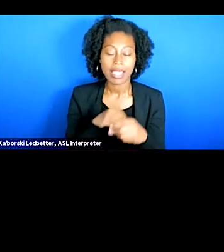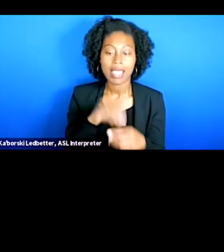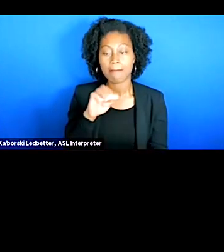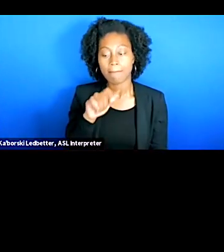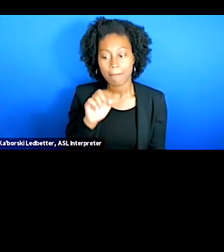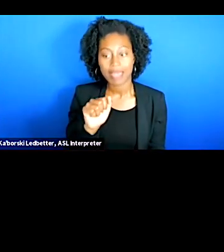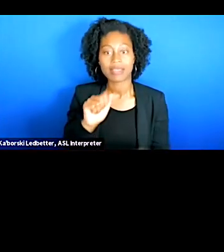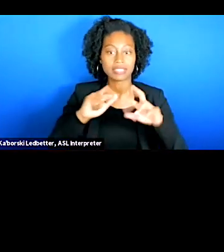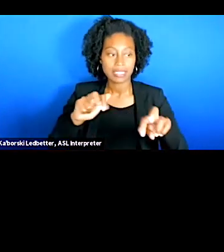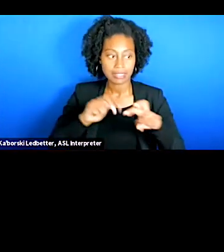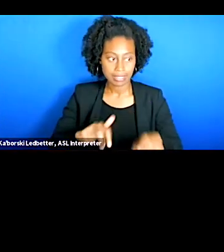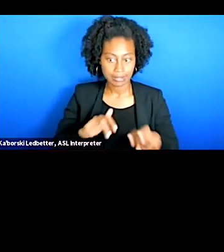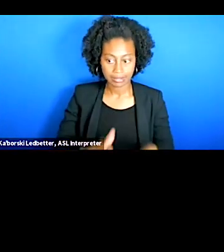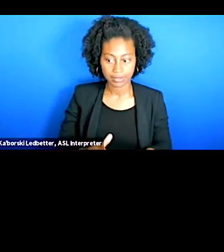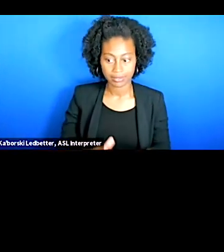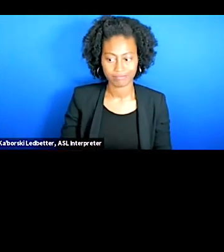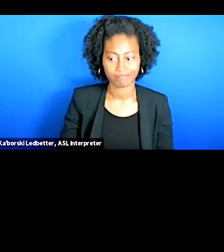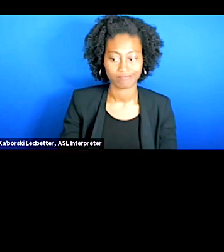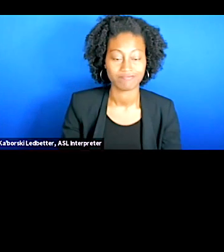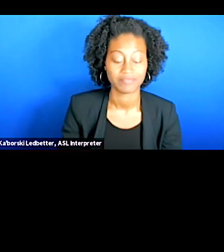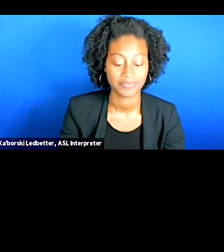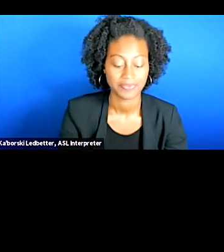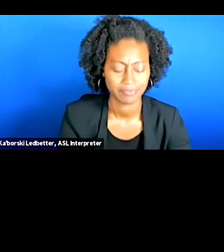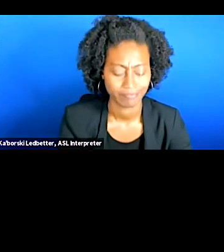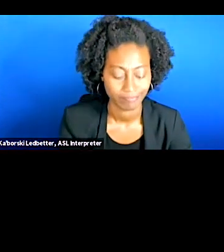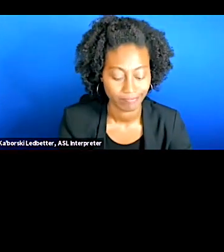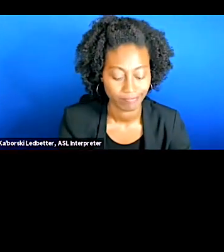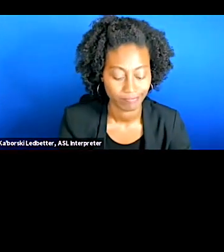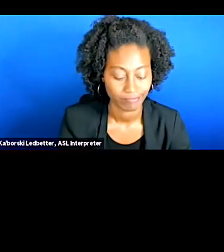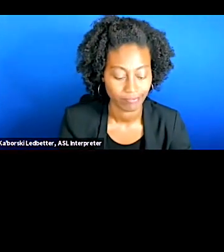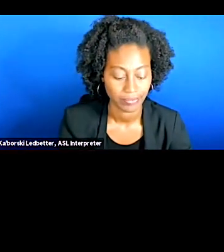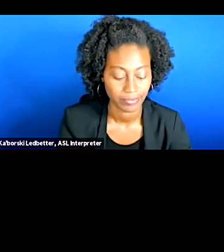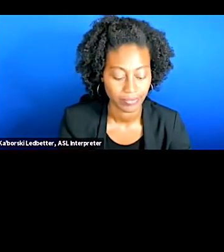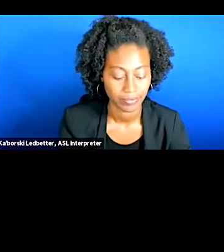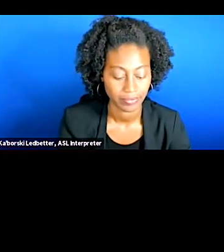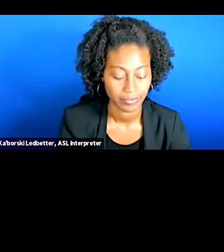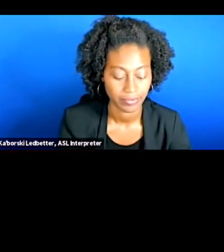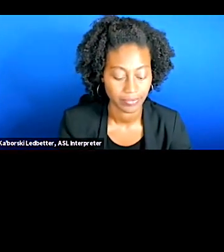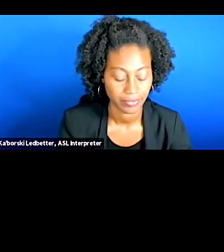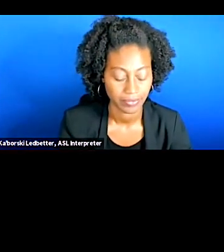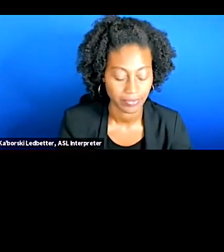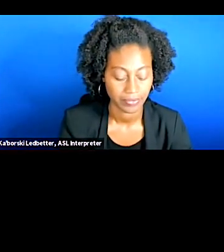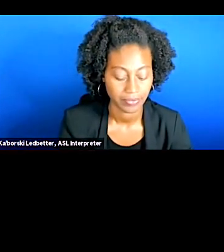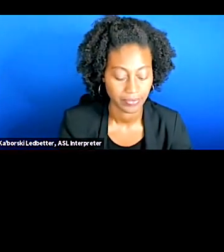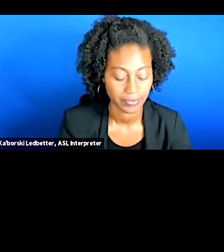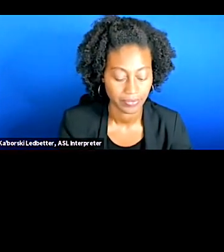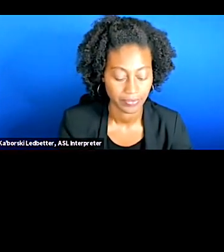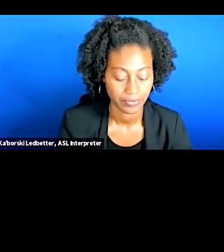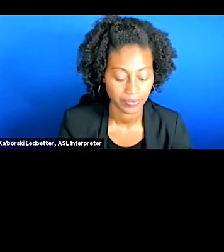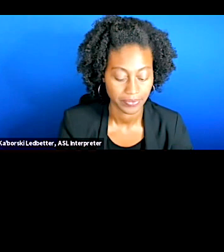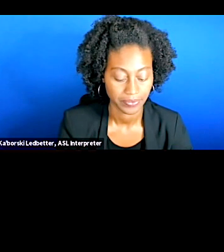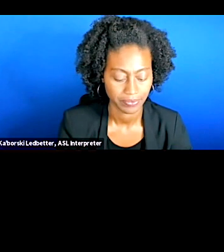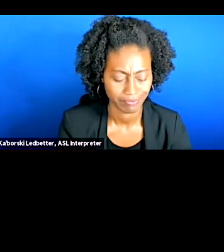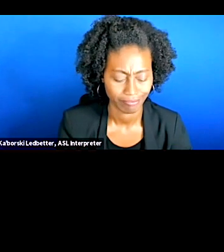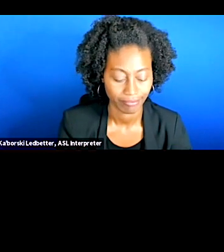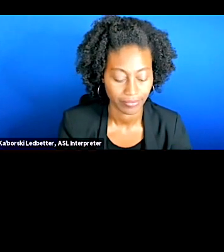So far, we have seen the first 2 cycles of the analytic process, where we have moved from data to codes and codes to themes. After these 2